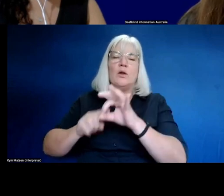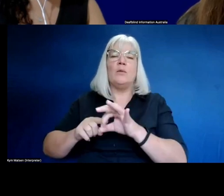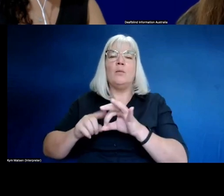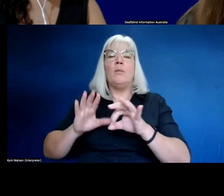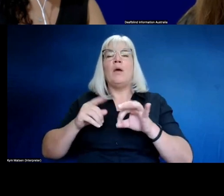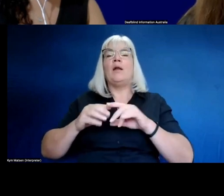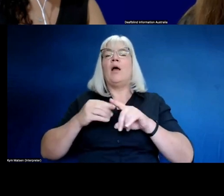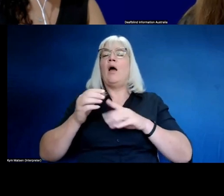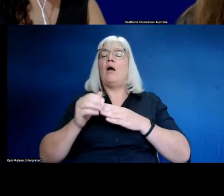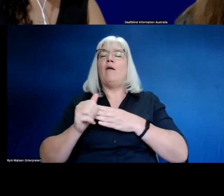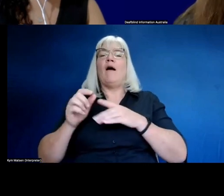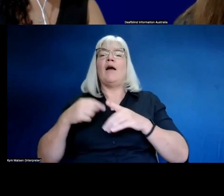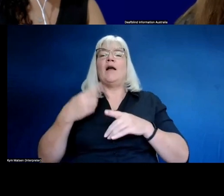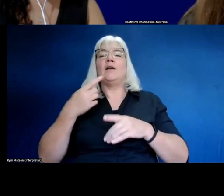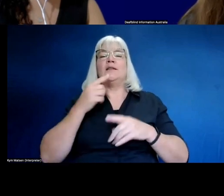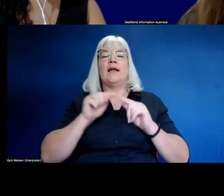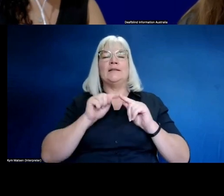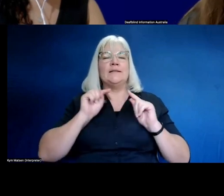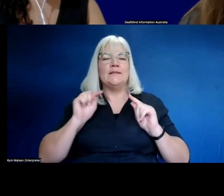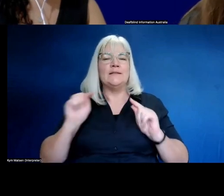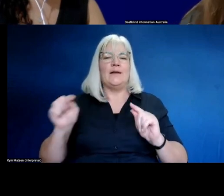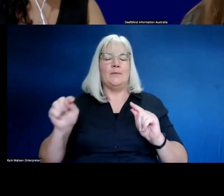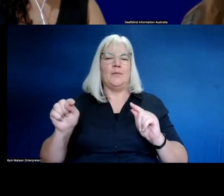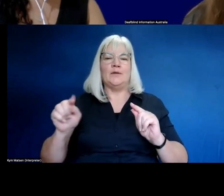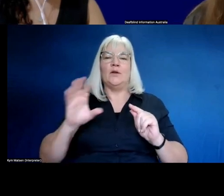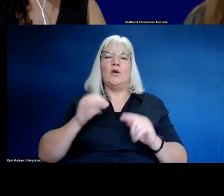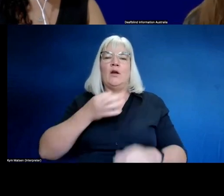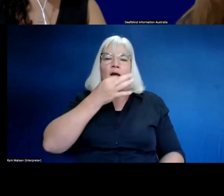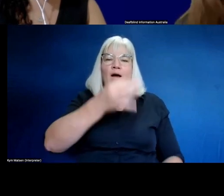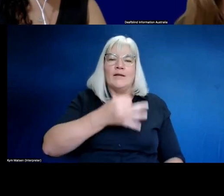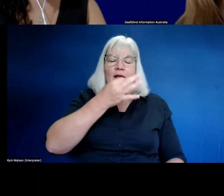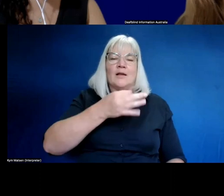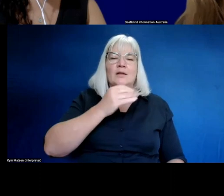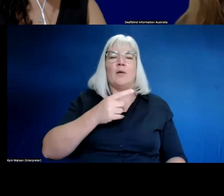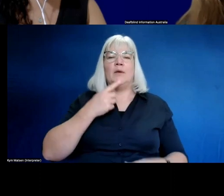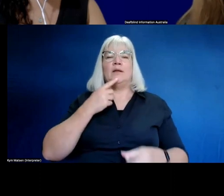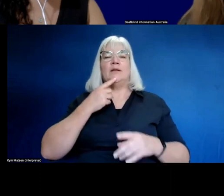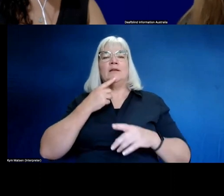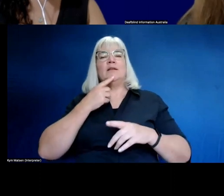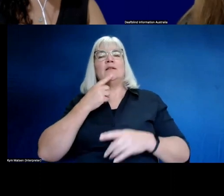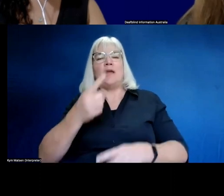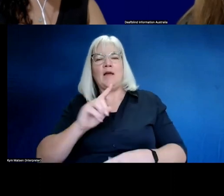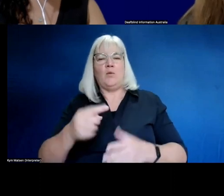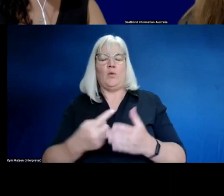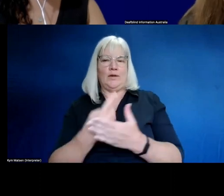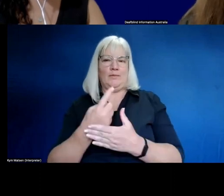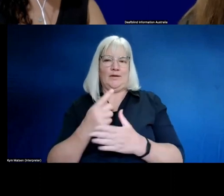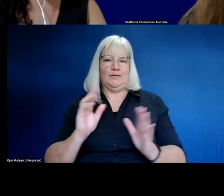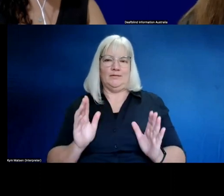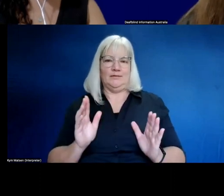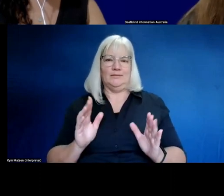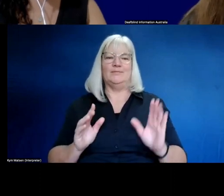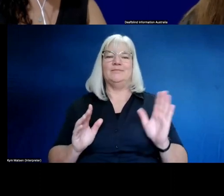happening rather than posing questions. Yeah, that's say what you